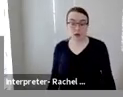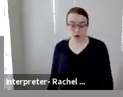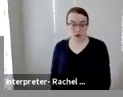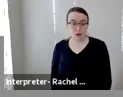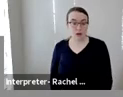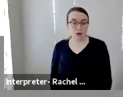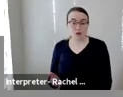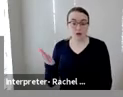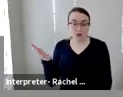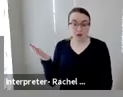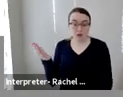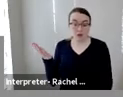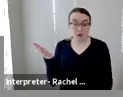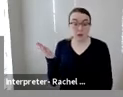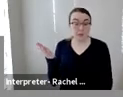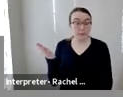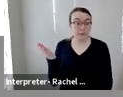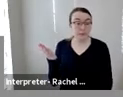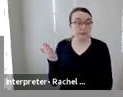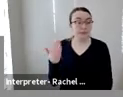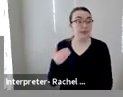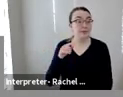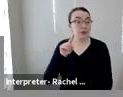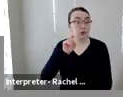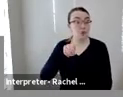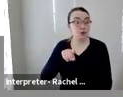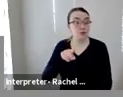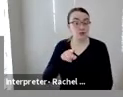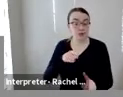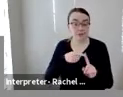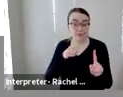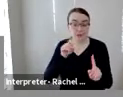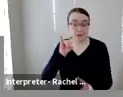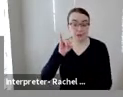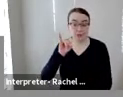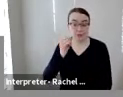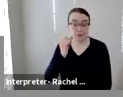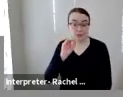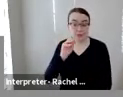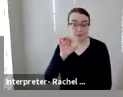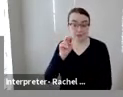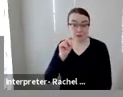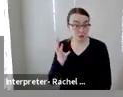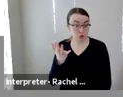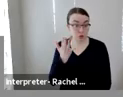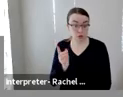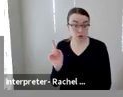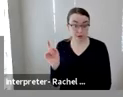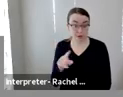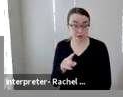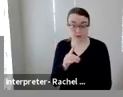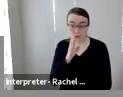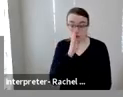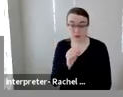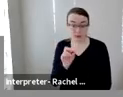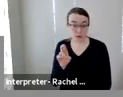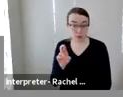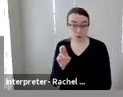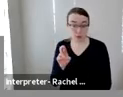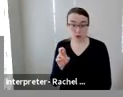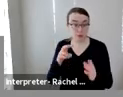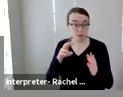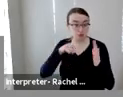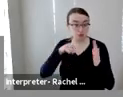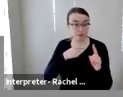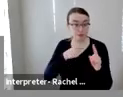go ahead. Jeff, We have a question, Jamison. Yeah. Do you want to ask it directly? Should we ask it